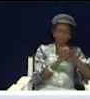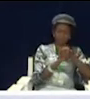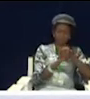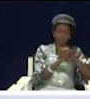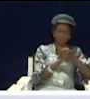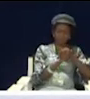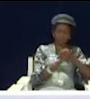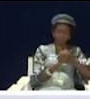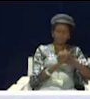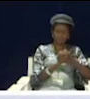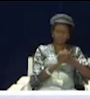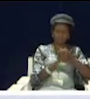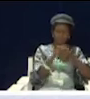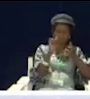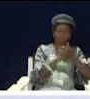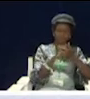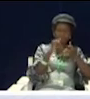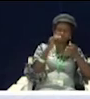that my